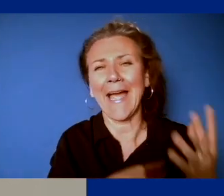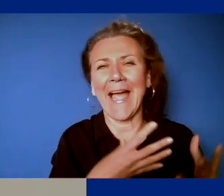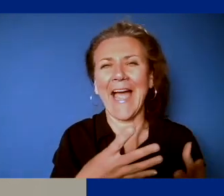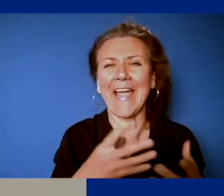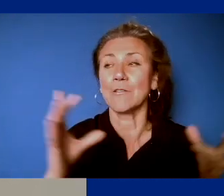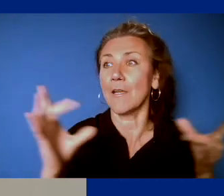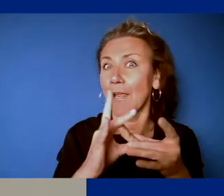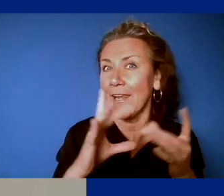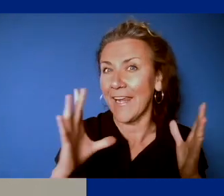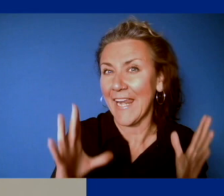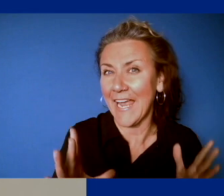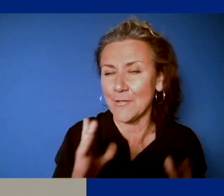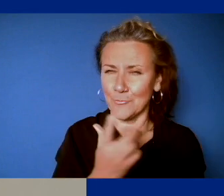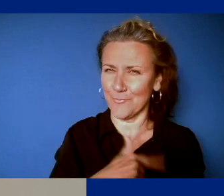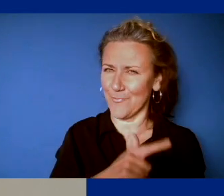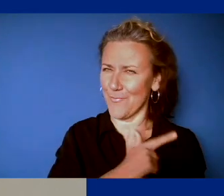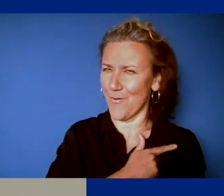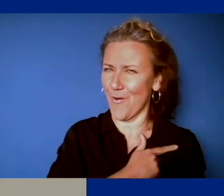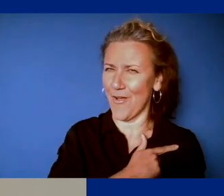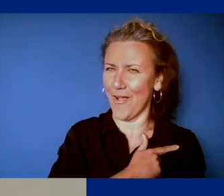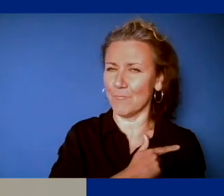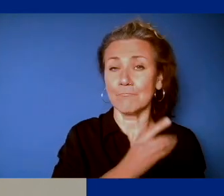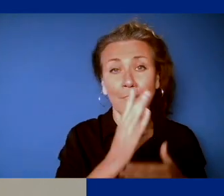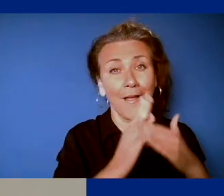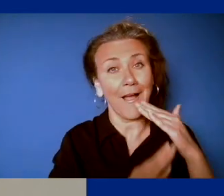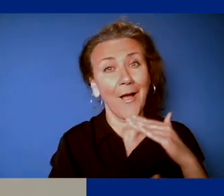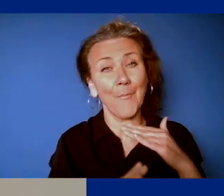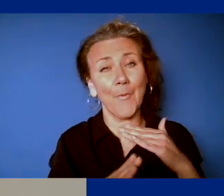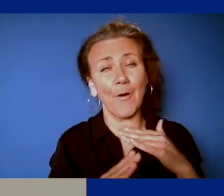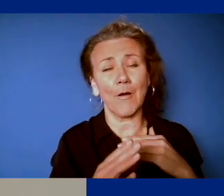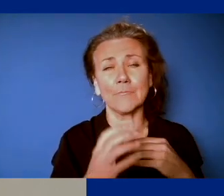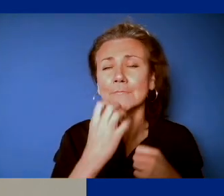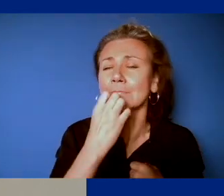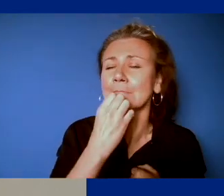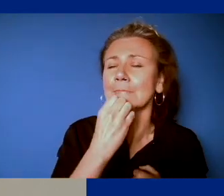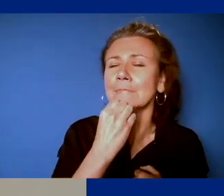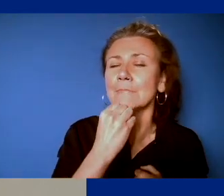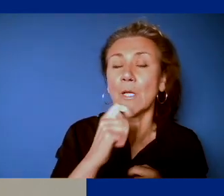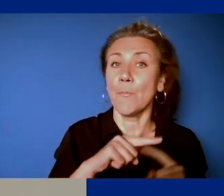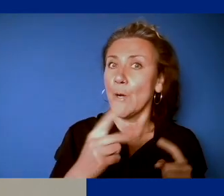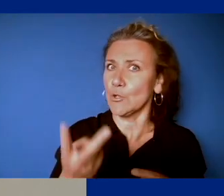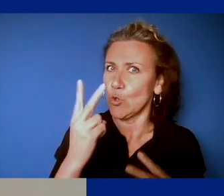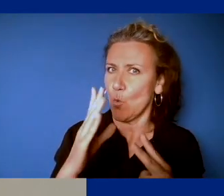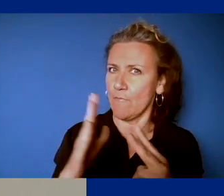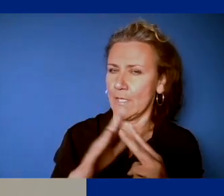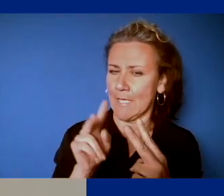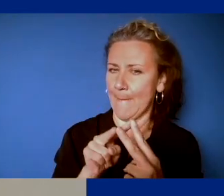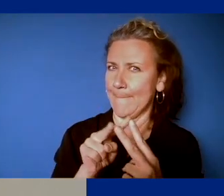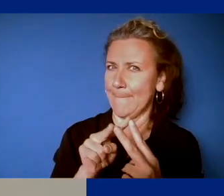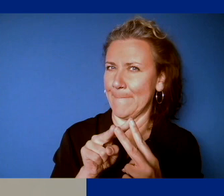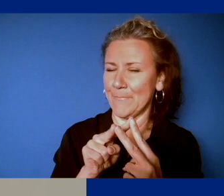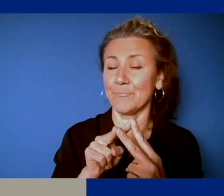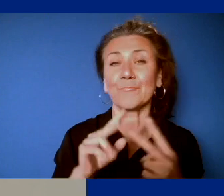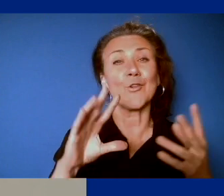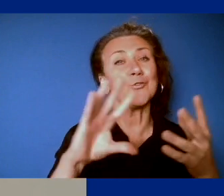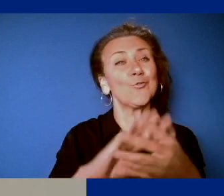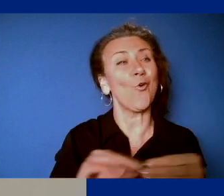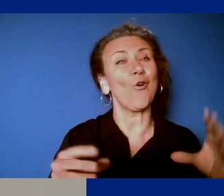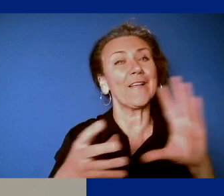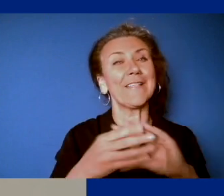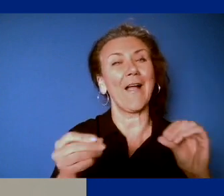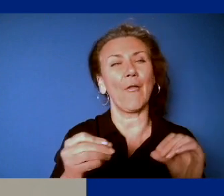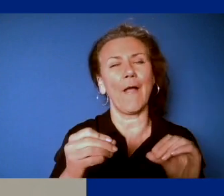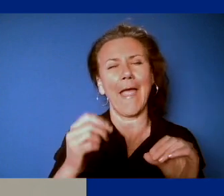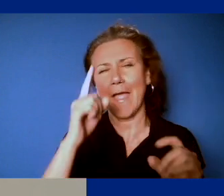thoughtful, generous, connector, loyal, humble, caring. But two of my very favorites are